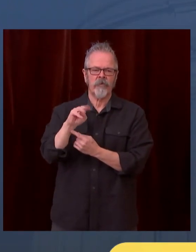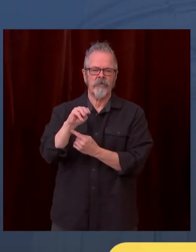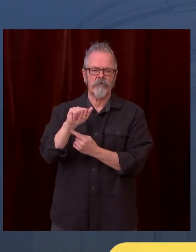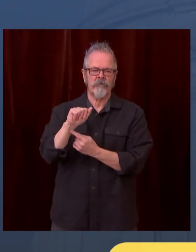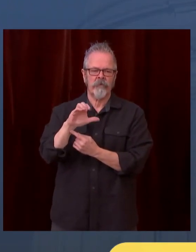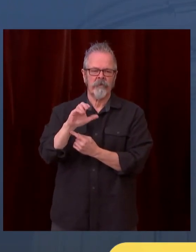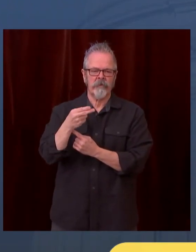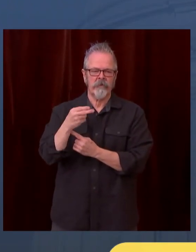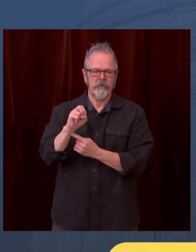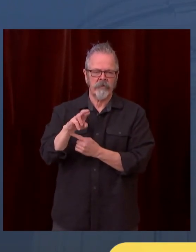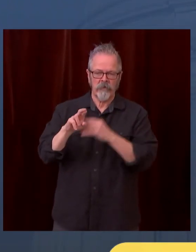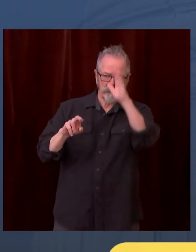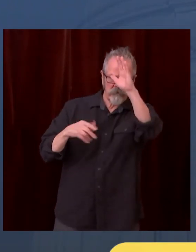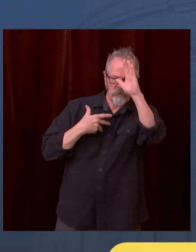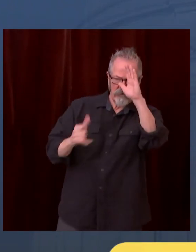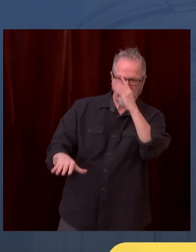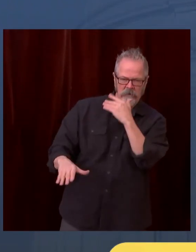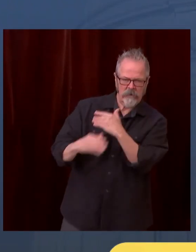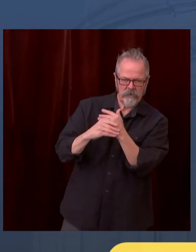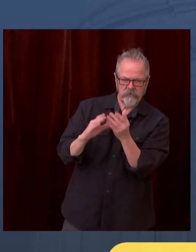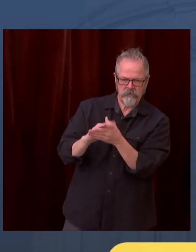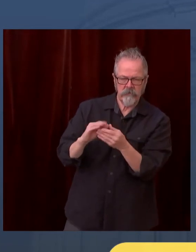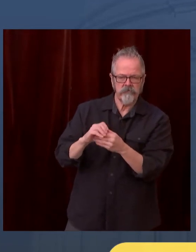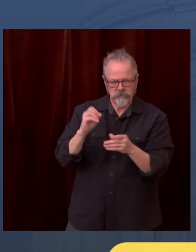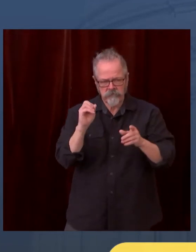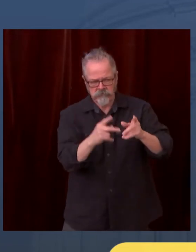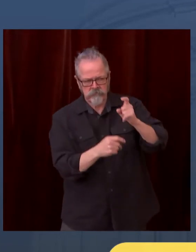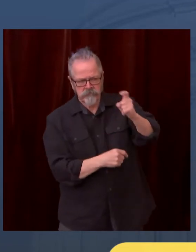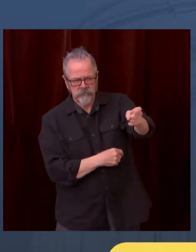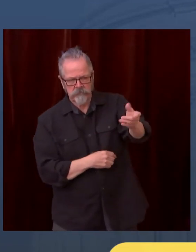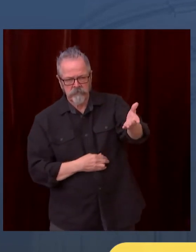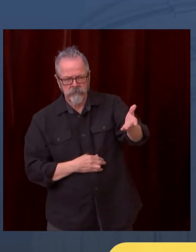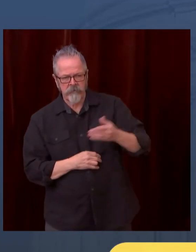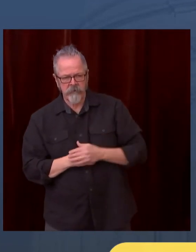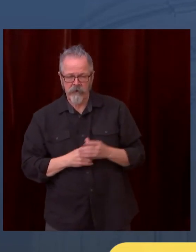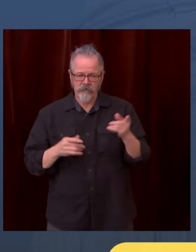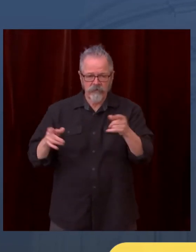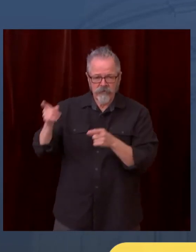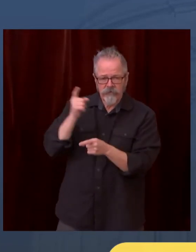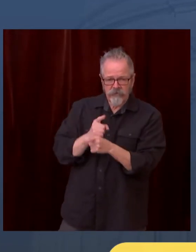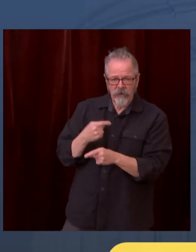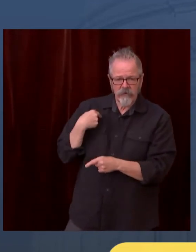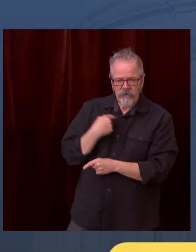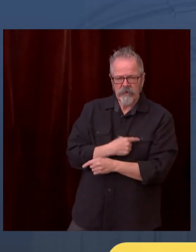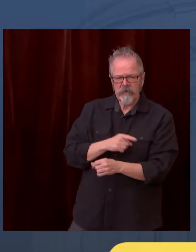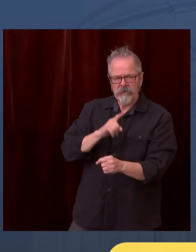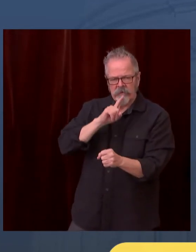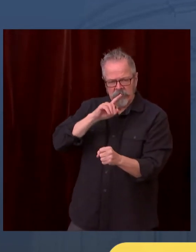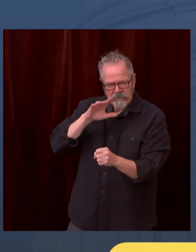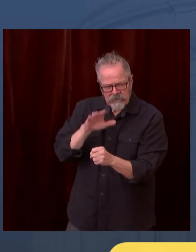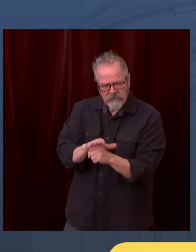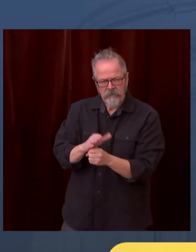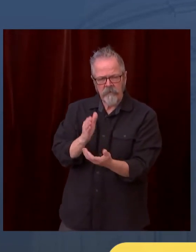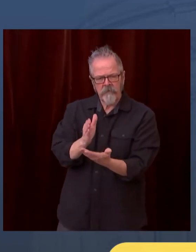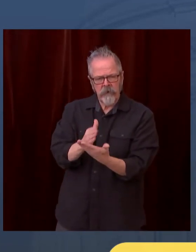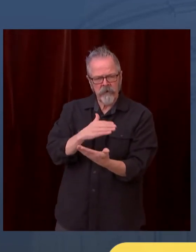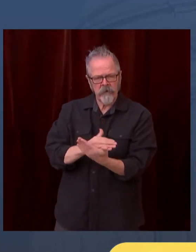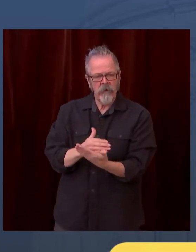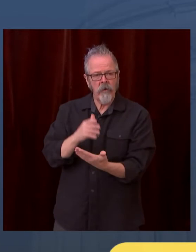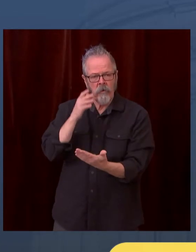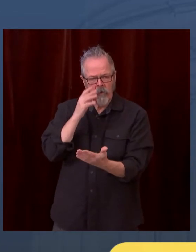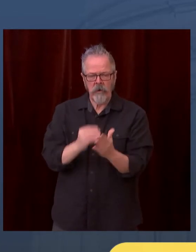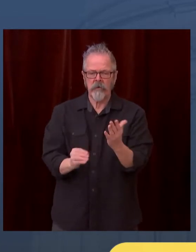What the governor said, you know, we've been firmly committed to paying for culverts in this budget and going forward. If the